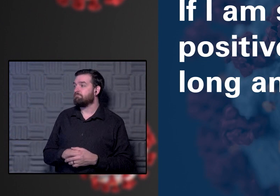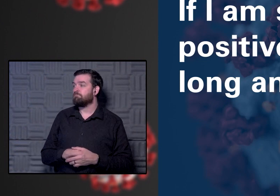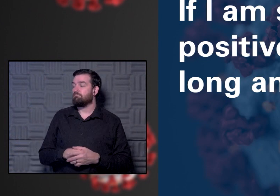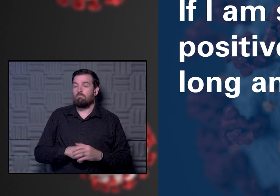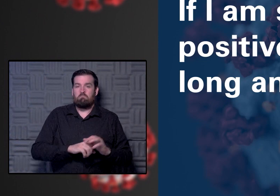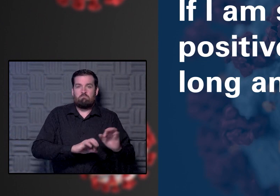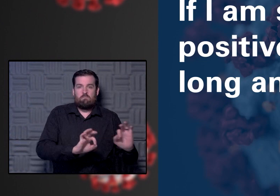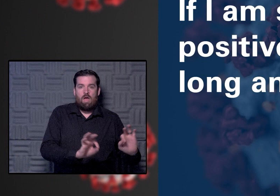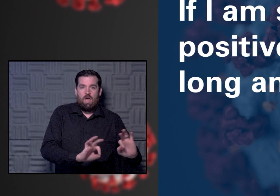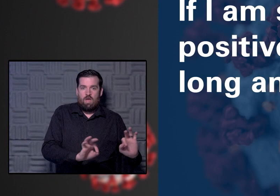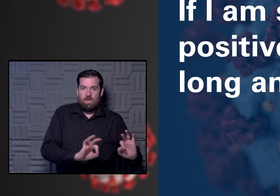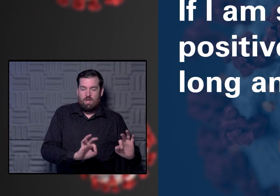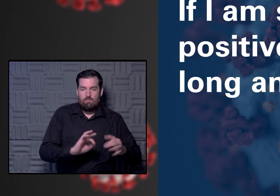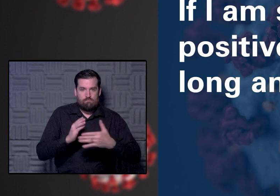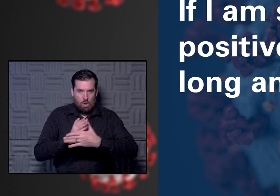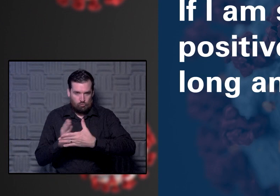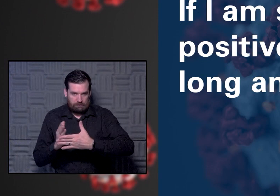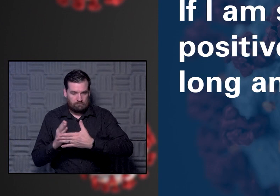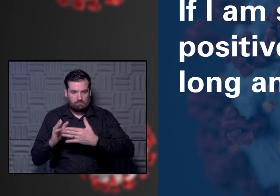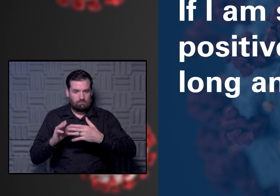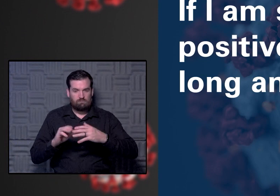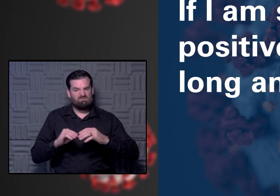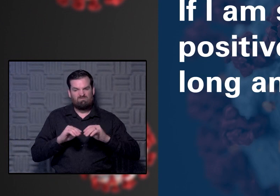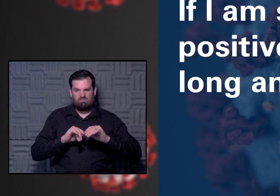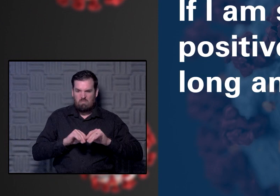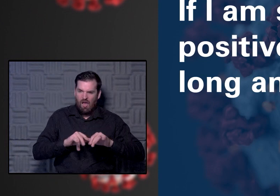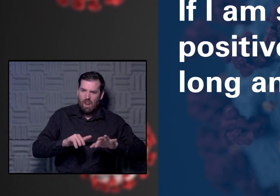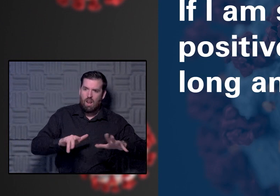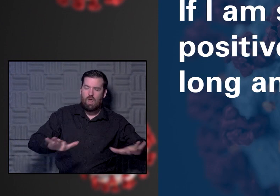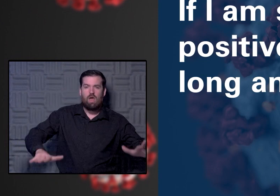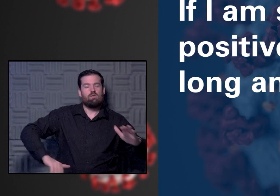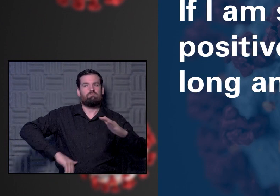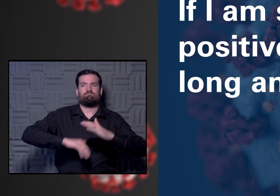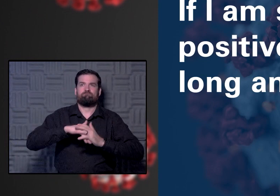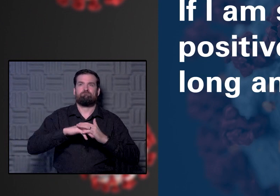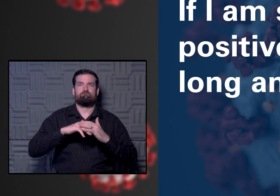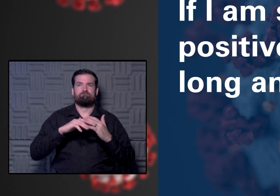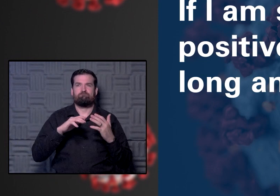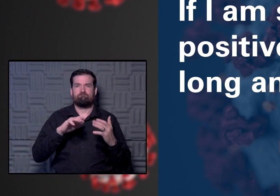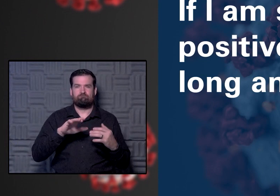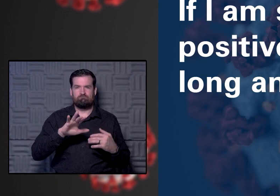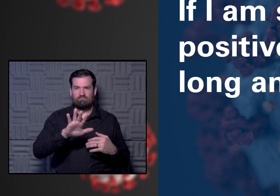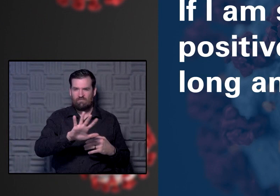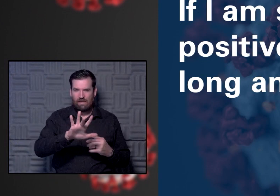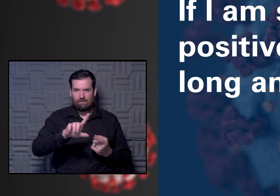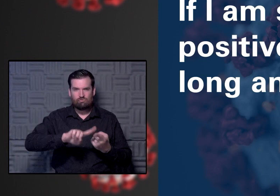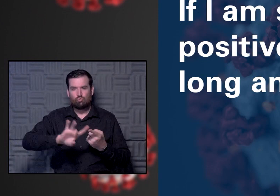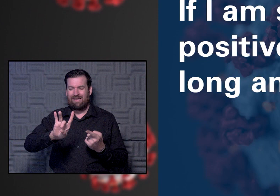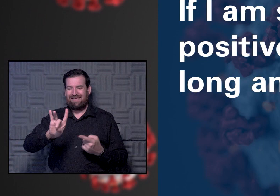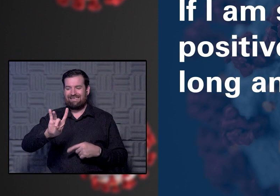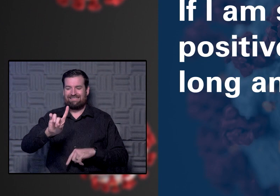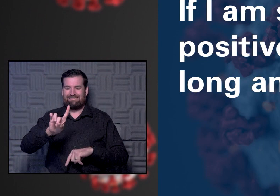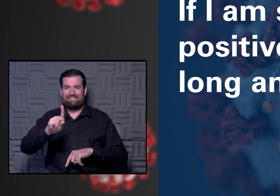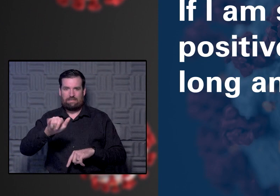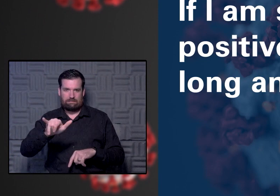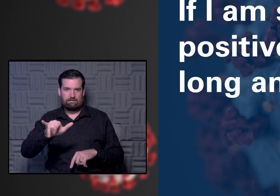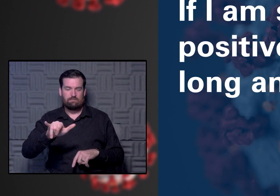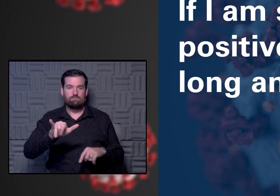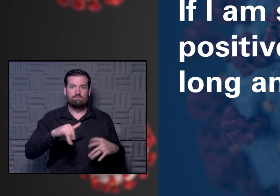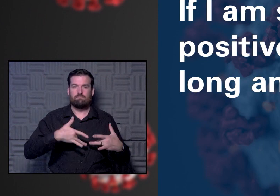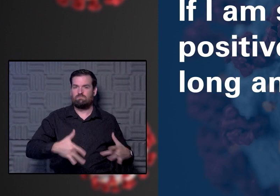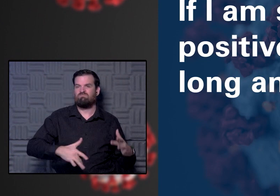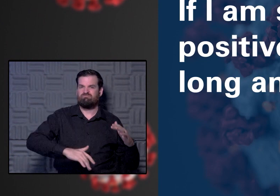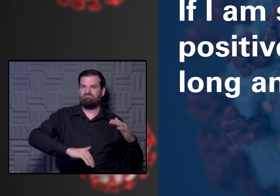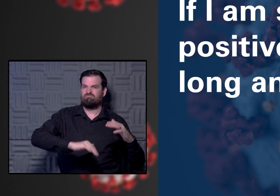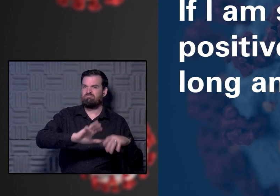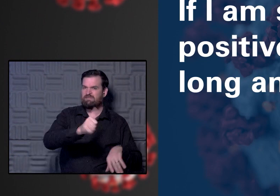to moderate illness, no one's been contagious for longer than 5 to 8 days. So that's why 10 days is